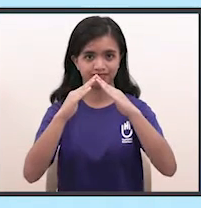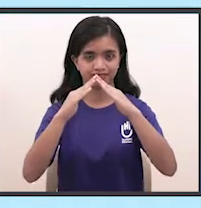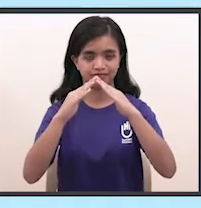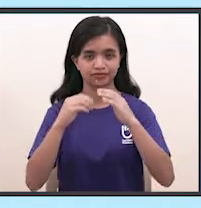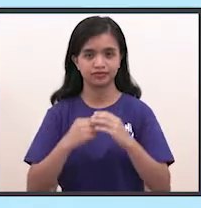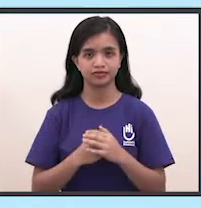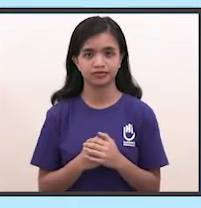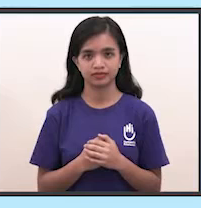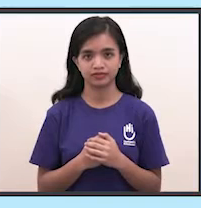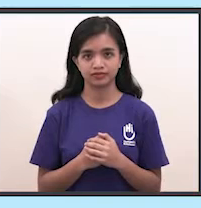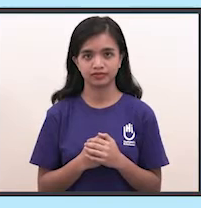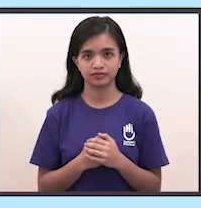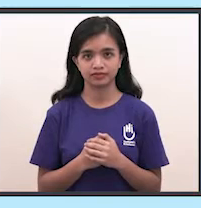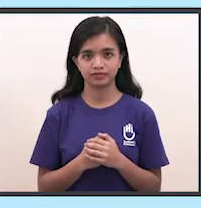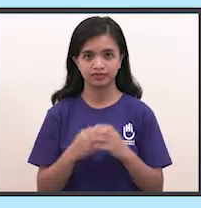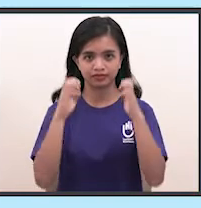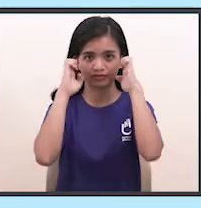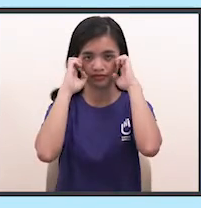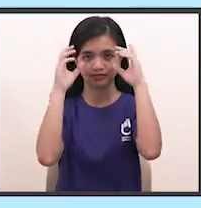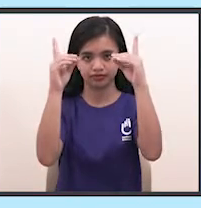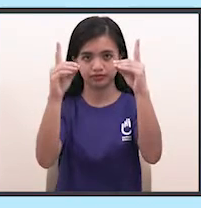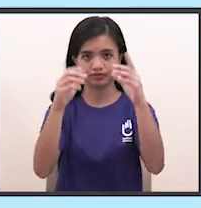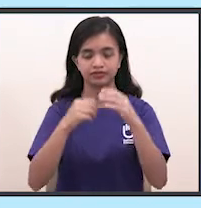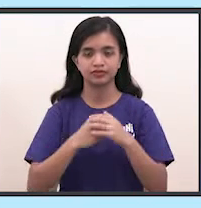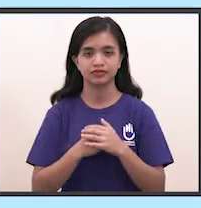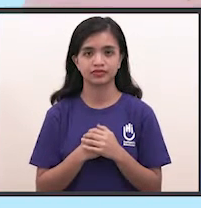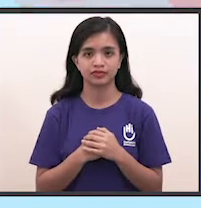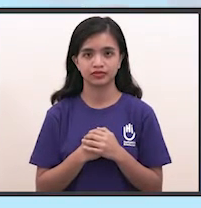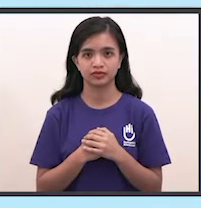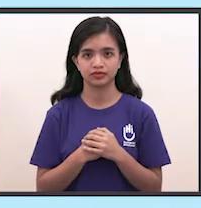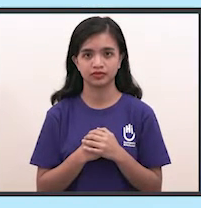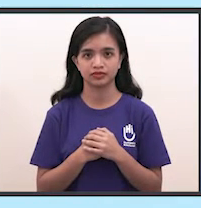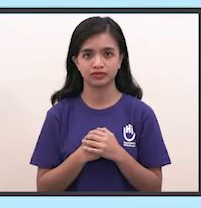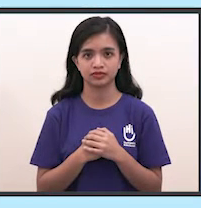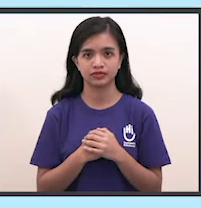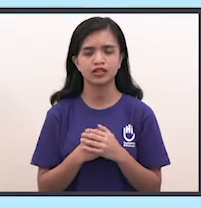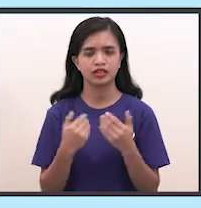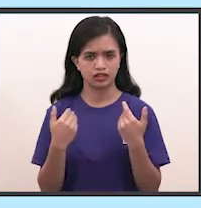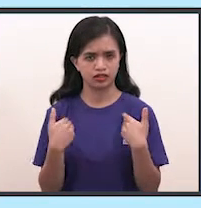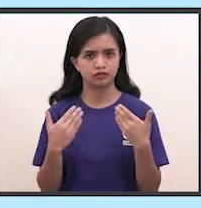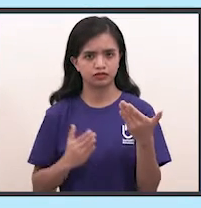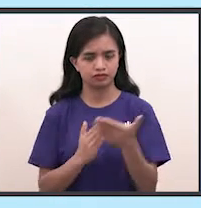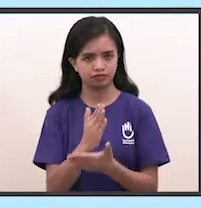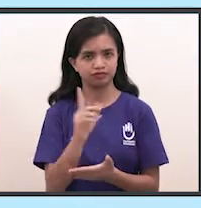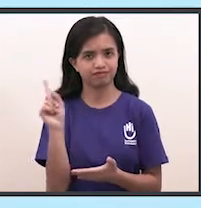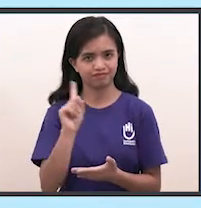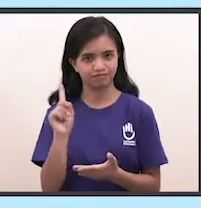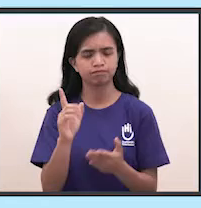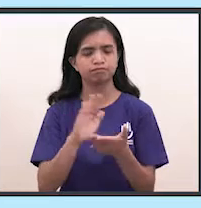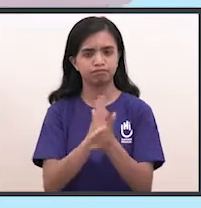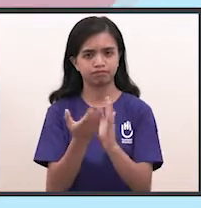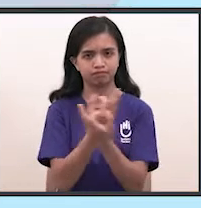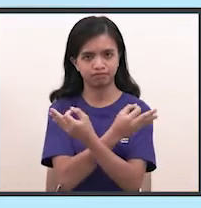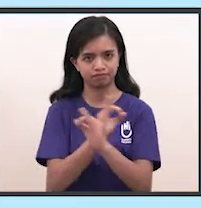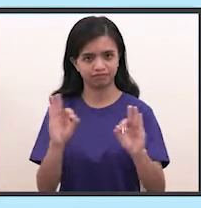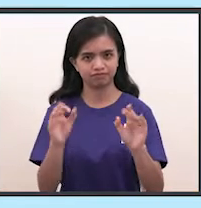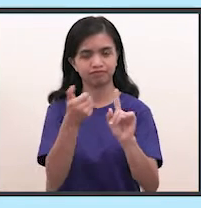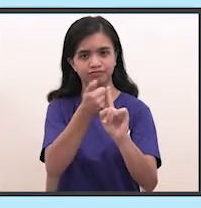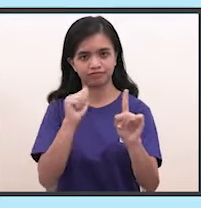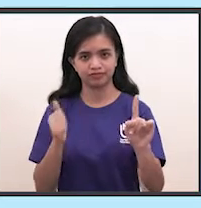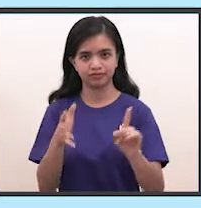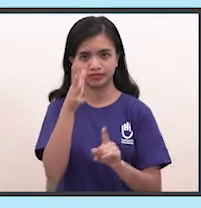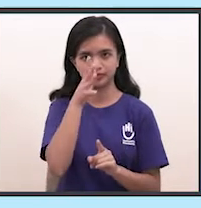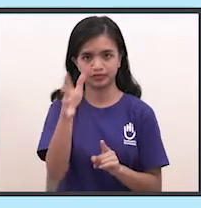shelter, and education. You also have the right to be free from abuse